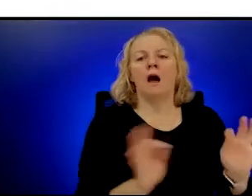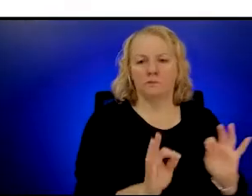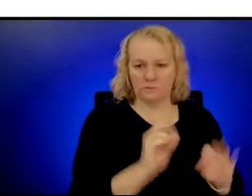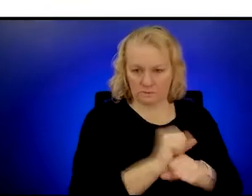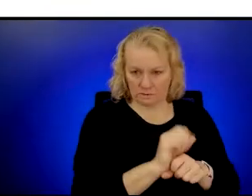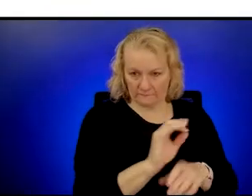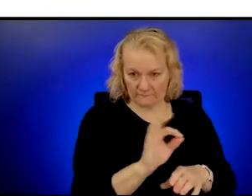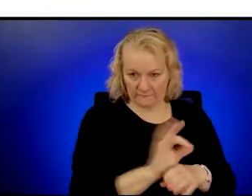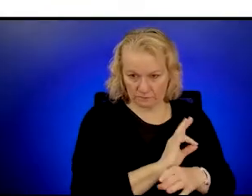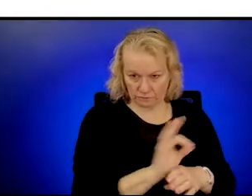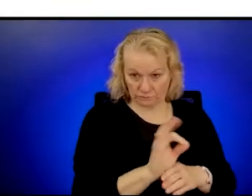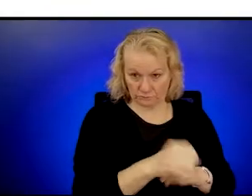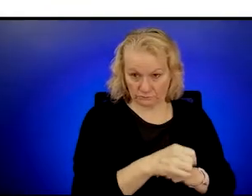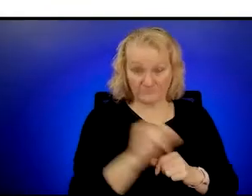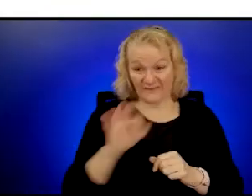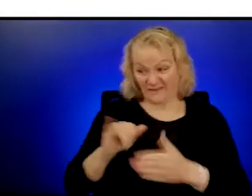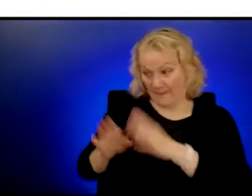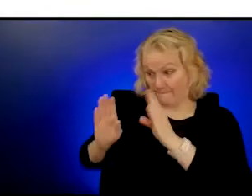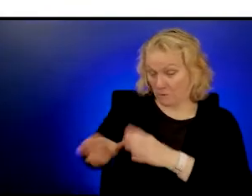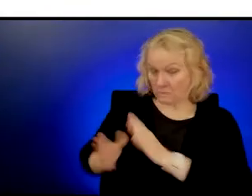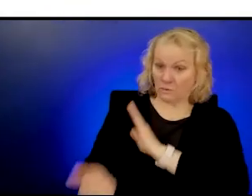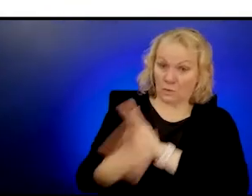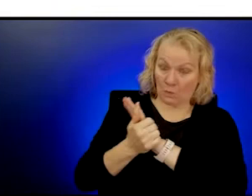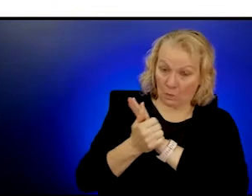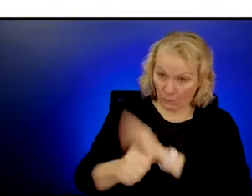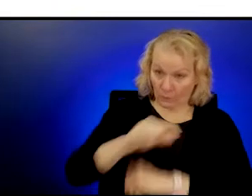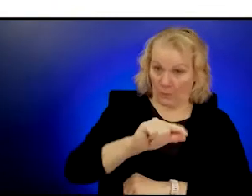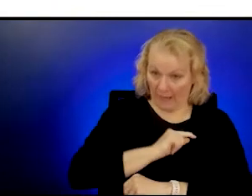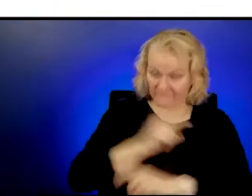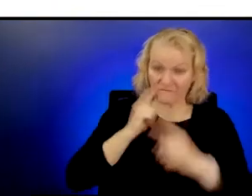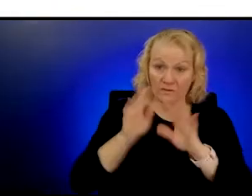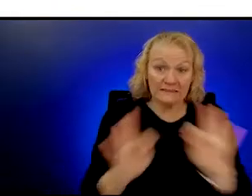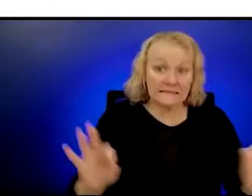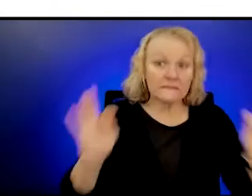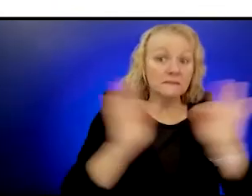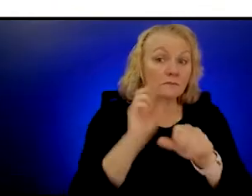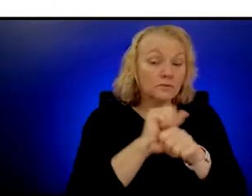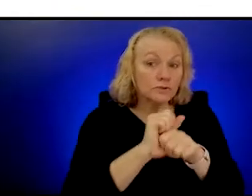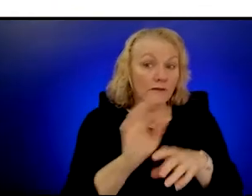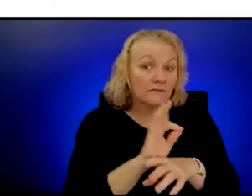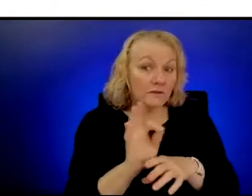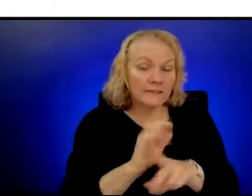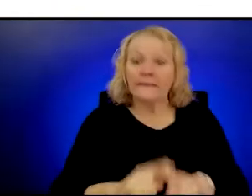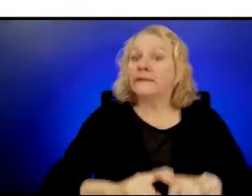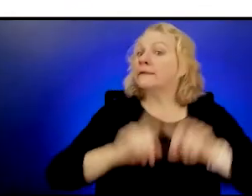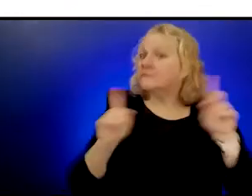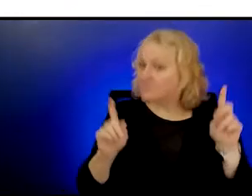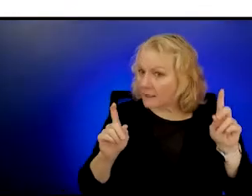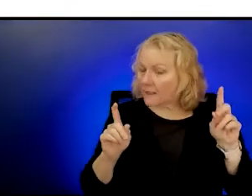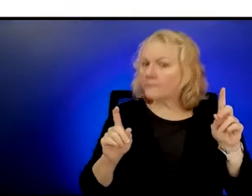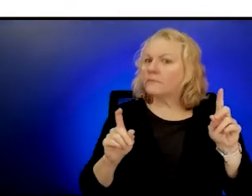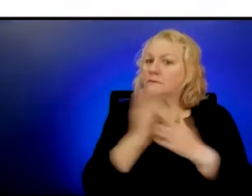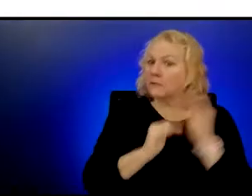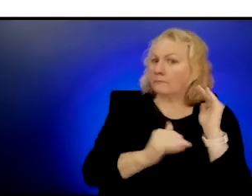functions. If the individual is qualified to perform essential job functions, except for limitations caused